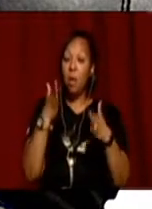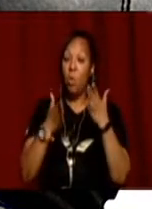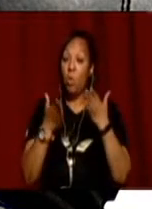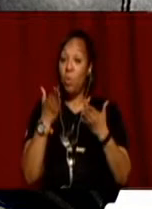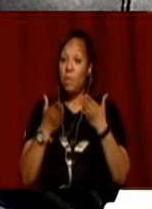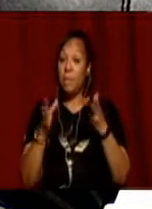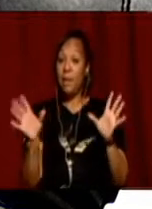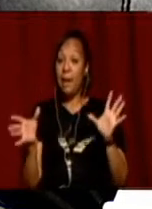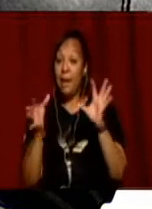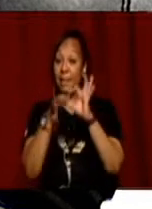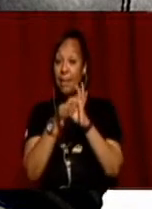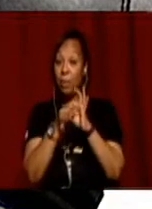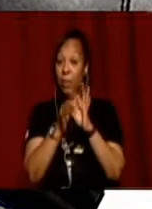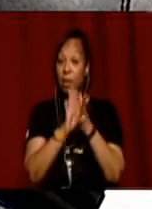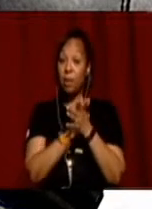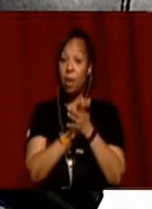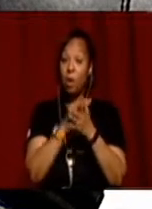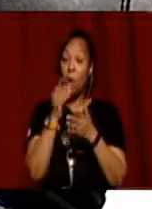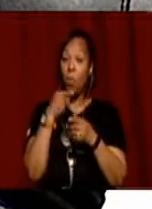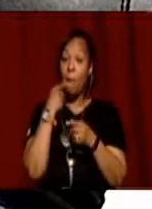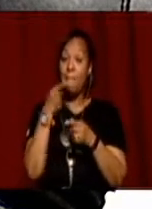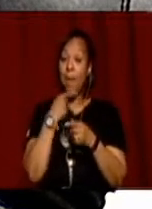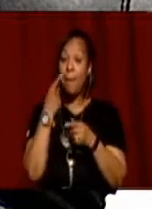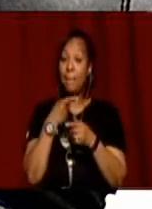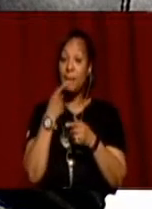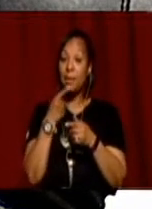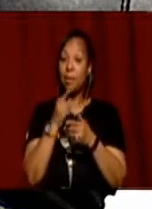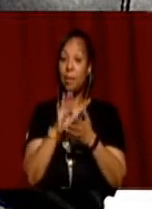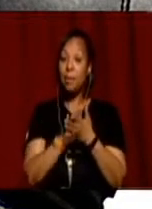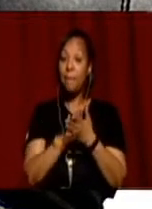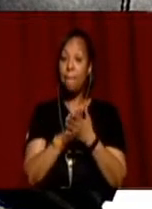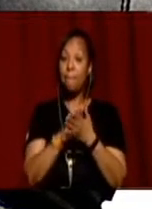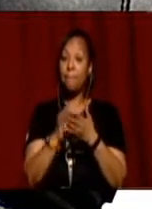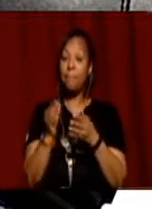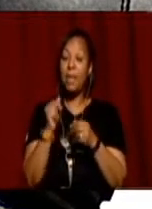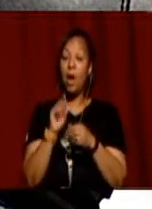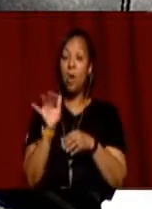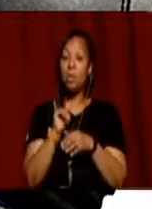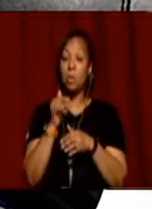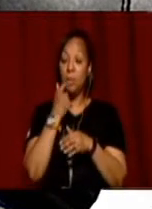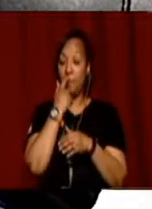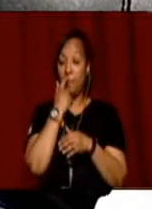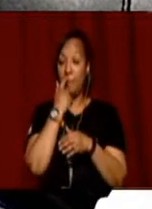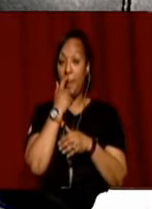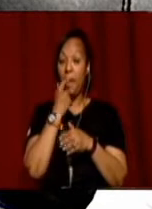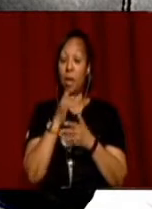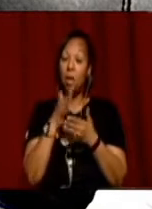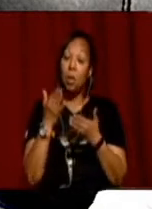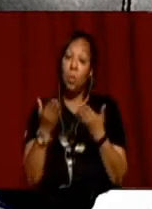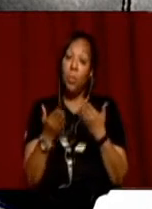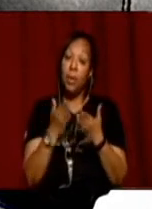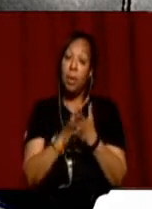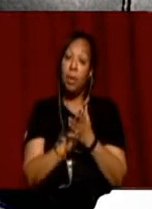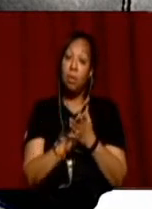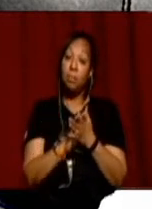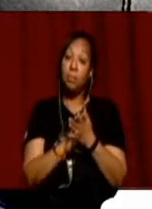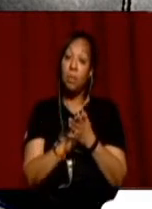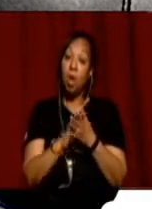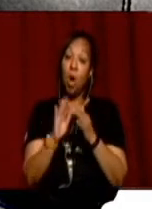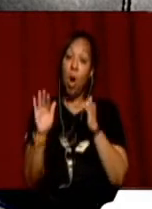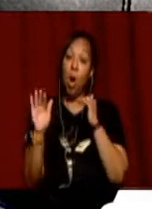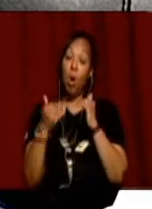in contact with, what public transport he may have been on as well. So